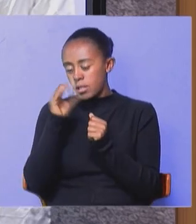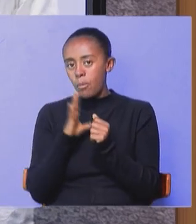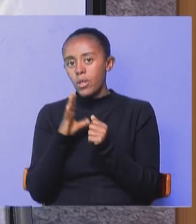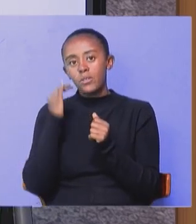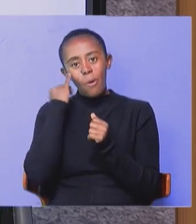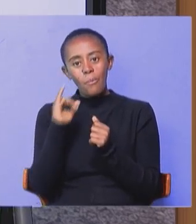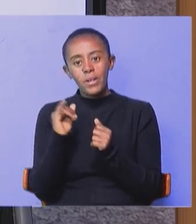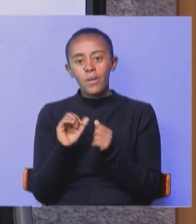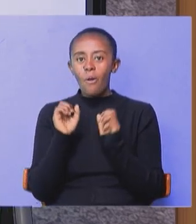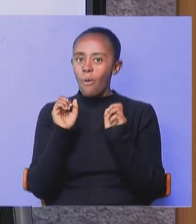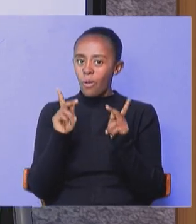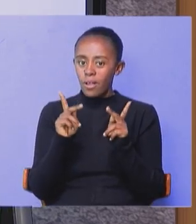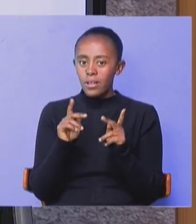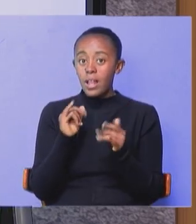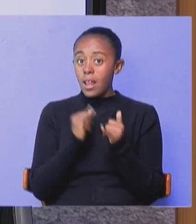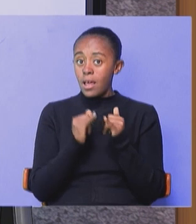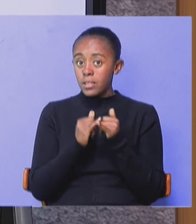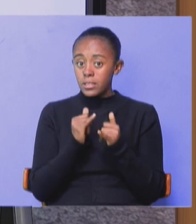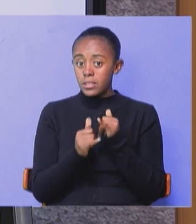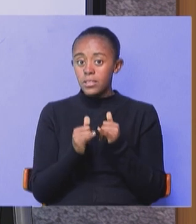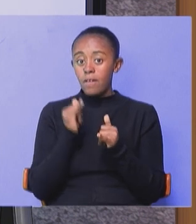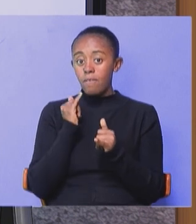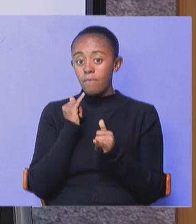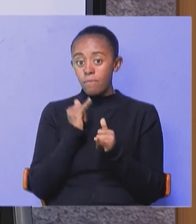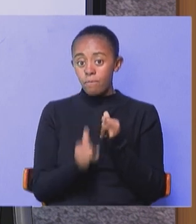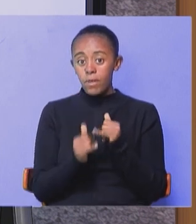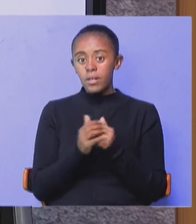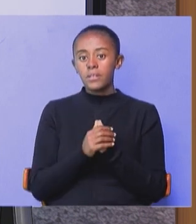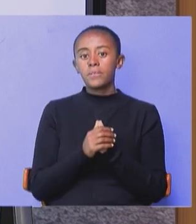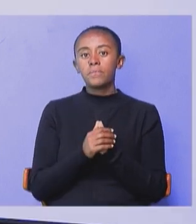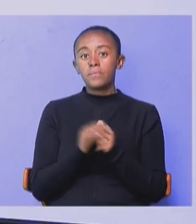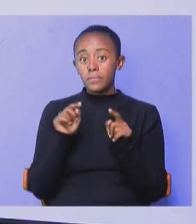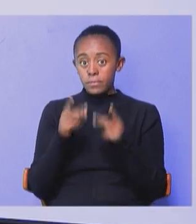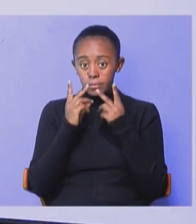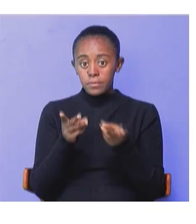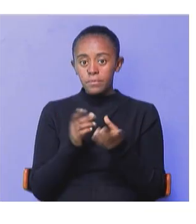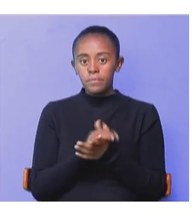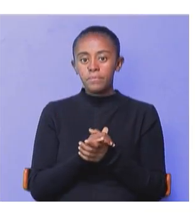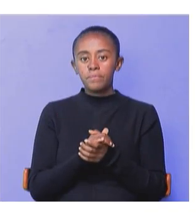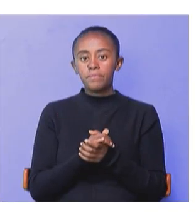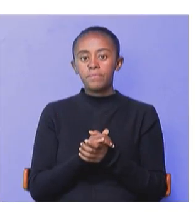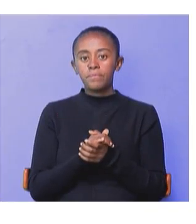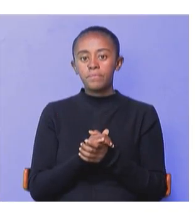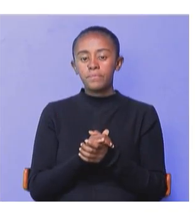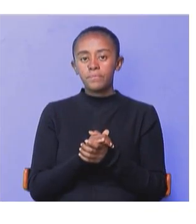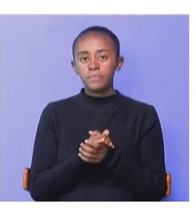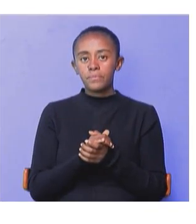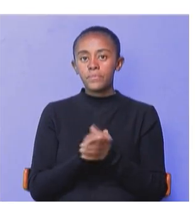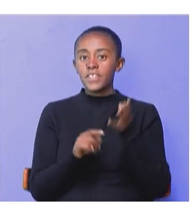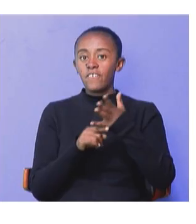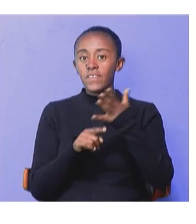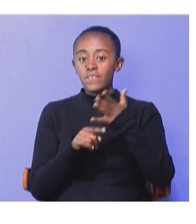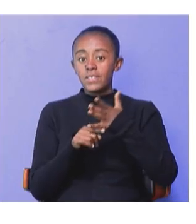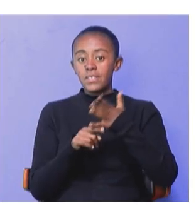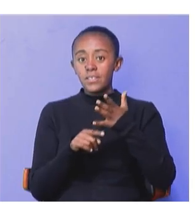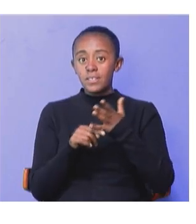opinion. Okay, the last and final one that we're going to see today is, the fifth one that